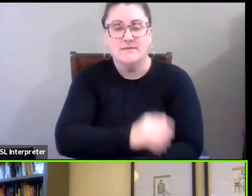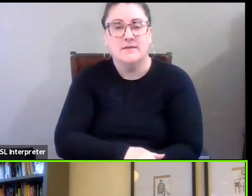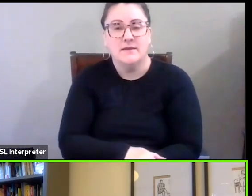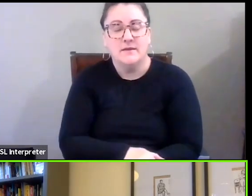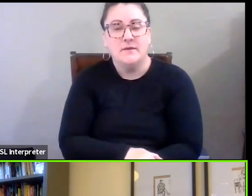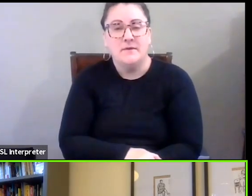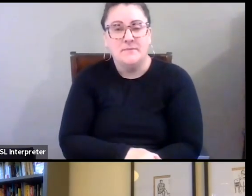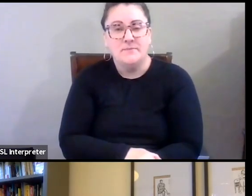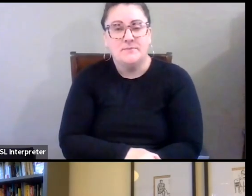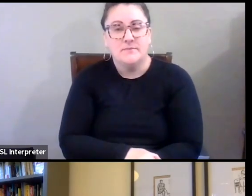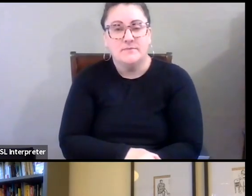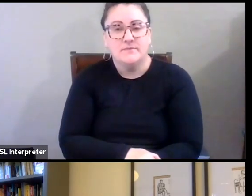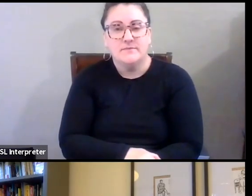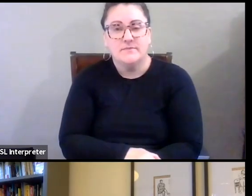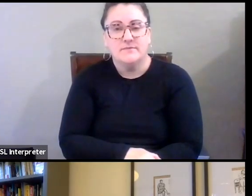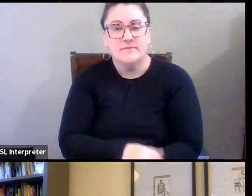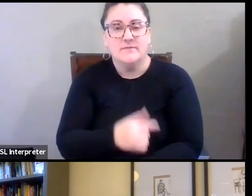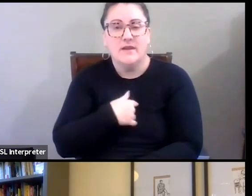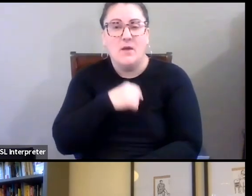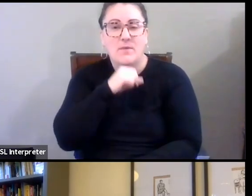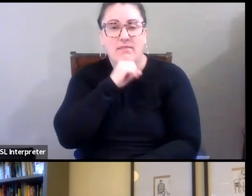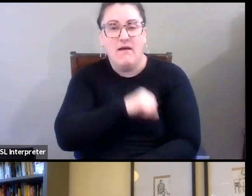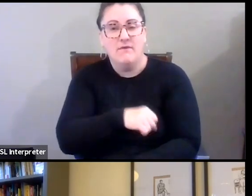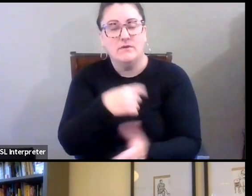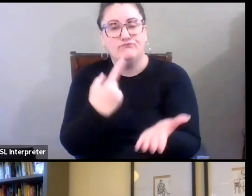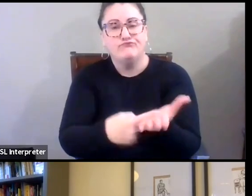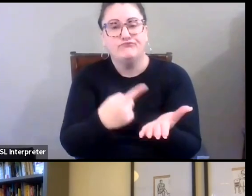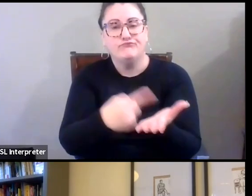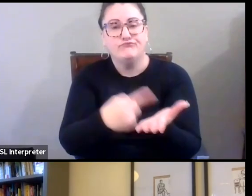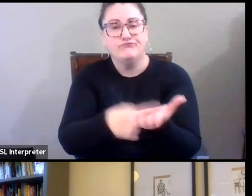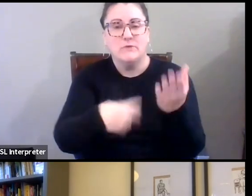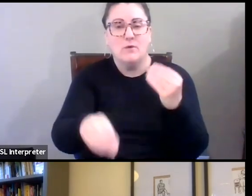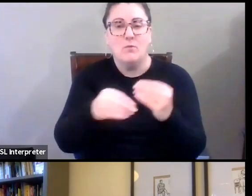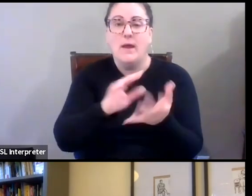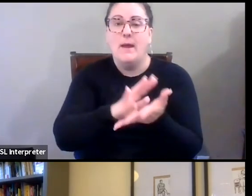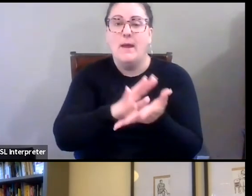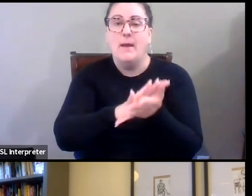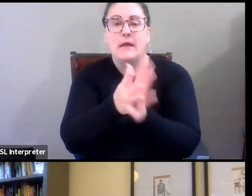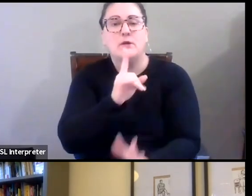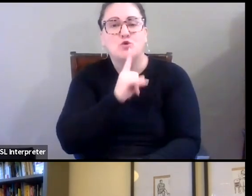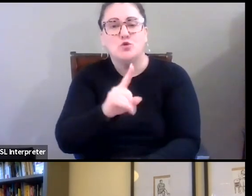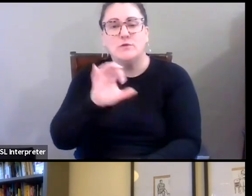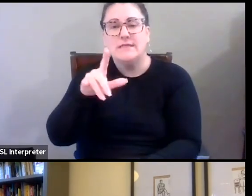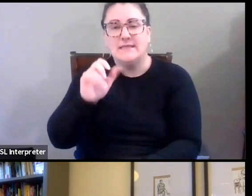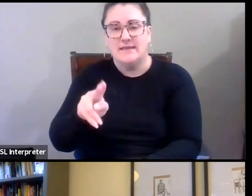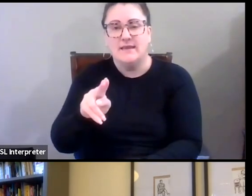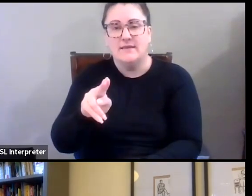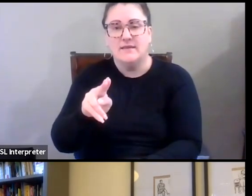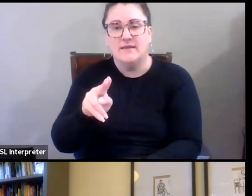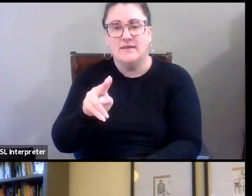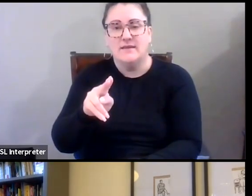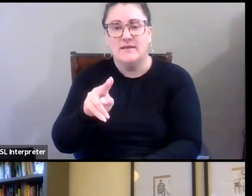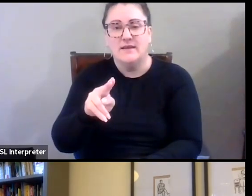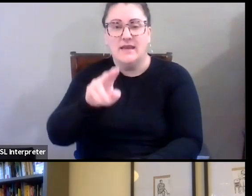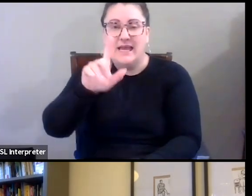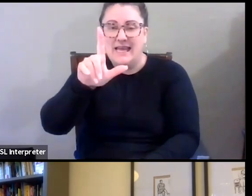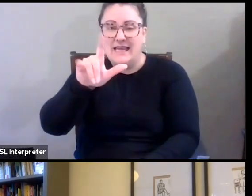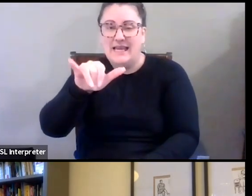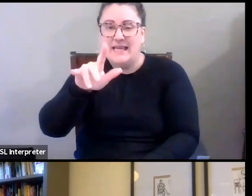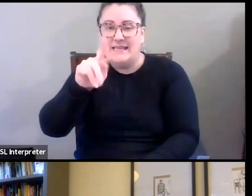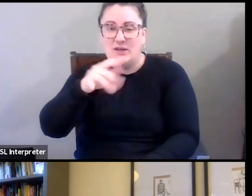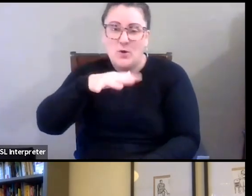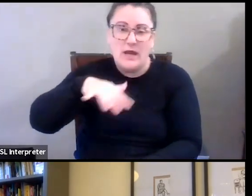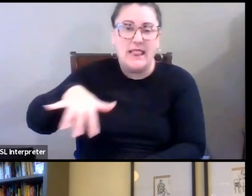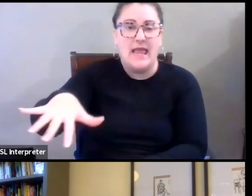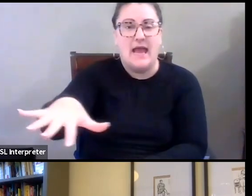Yeah, I'd love to talk about, I guess, becoming a true citizen in the literary